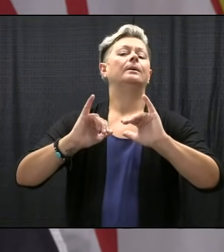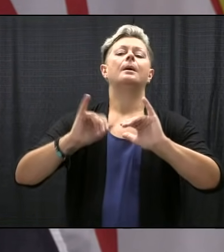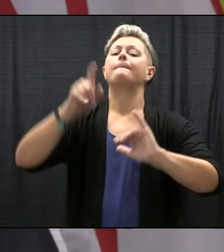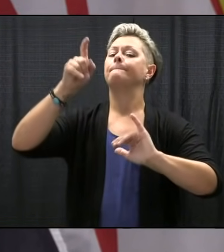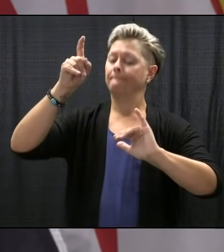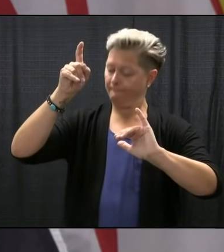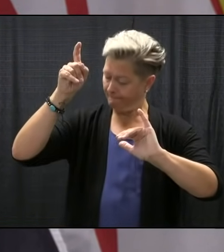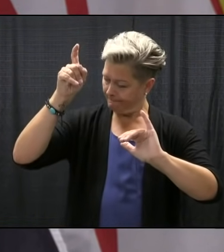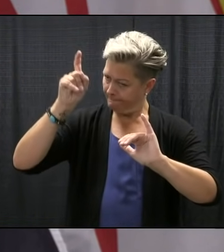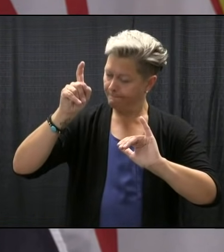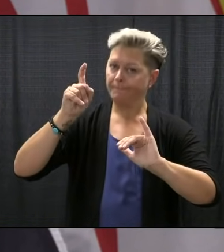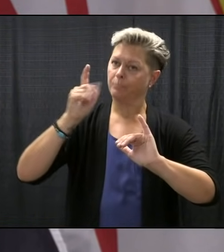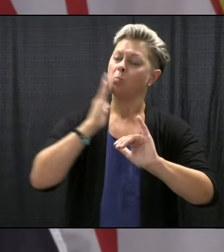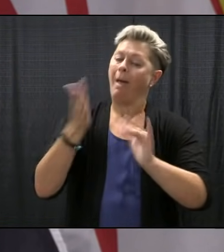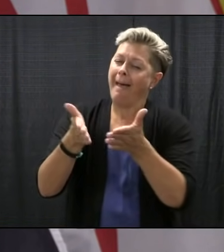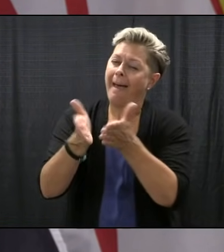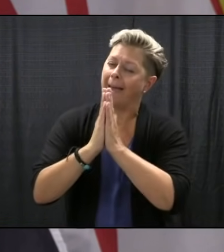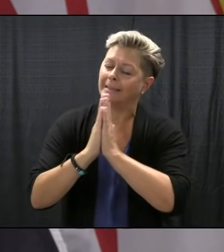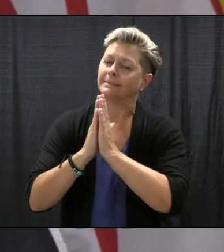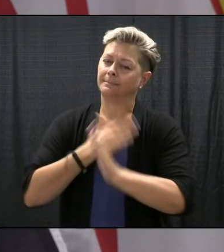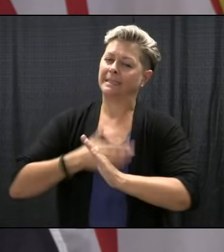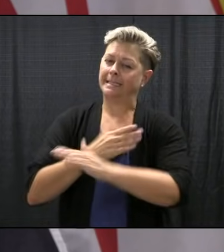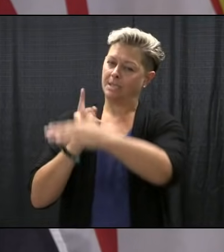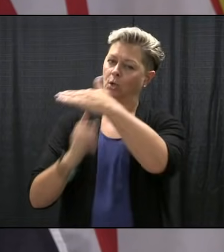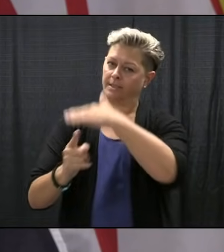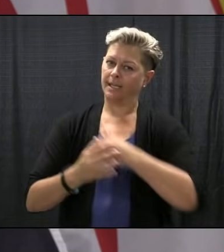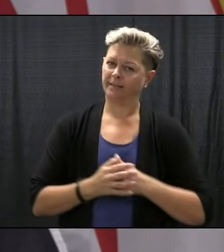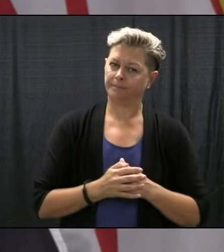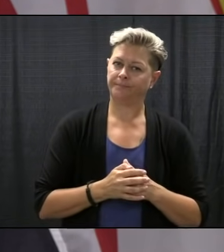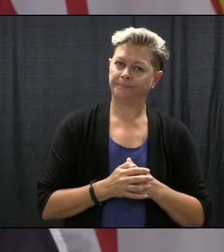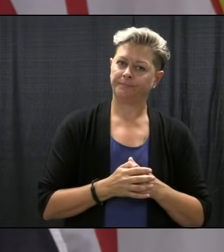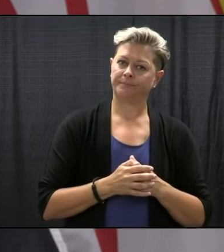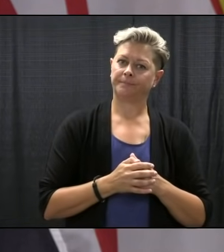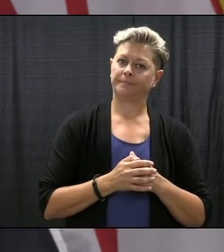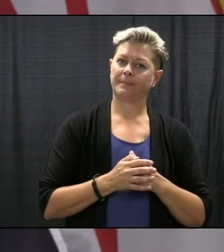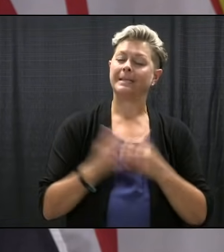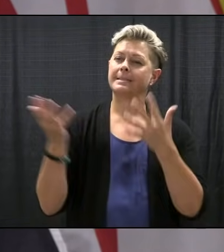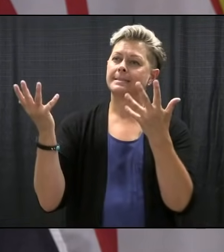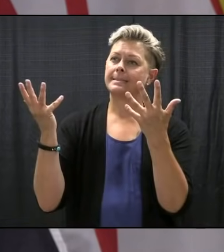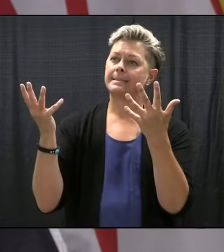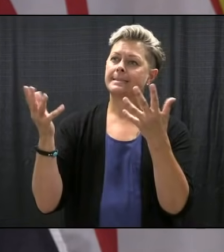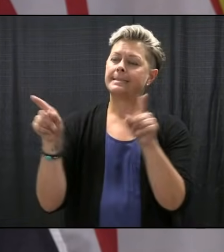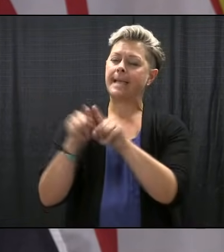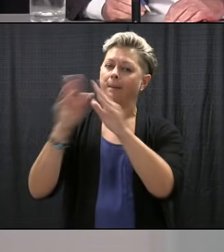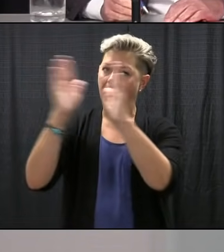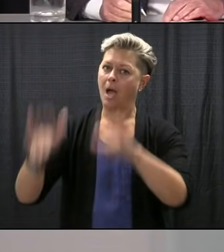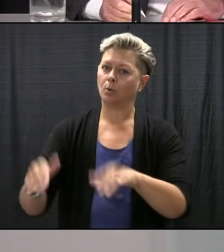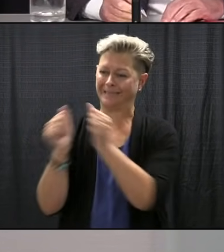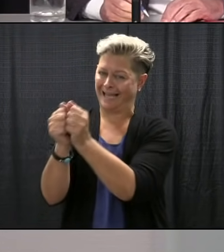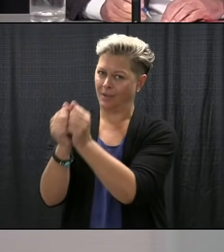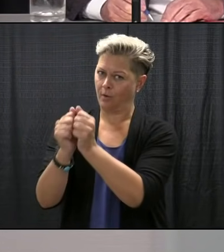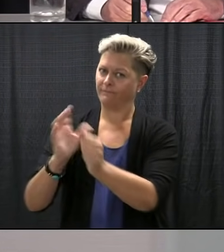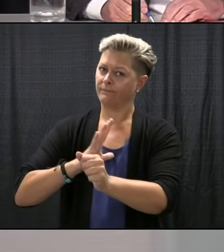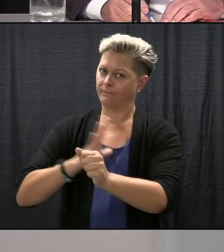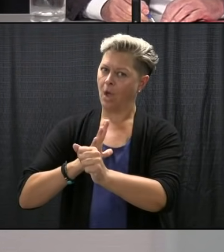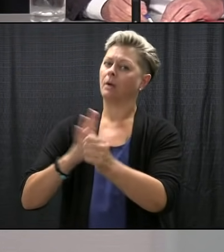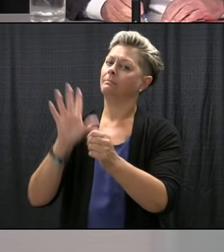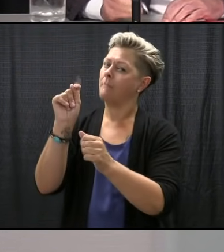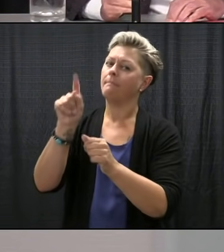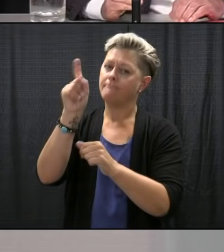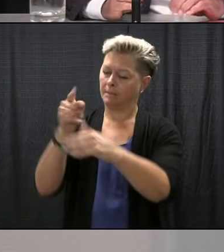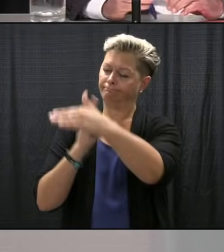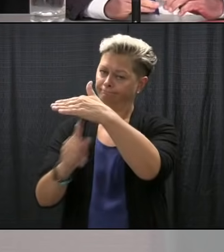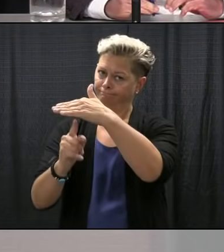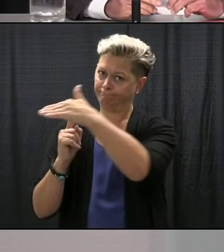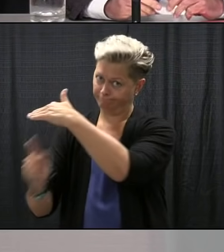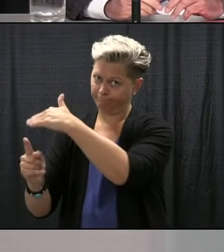you will likely be asked to self-isolate. Thank you.